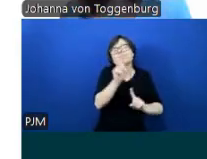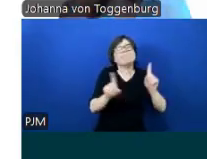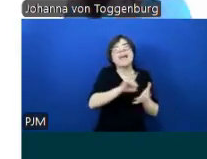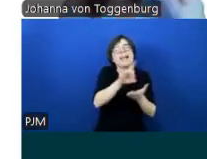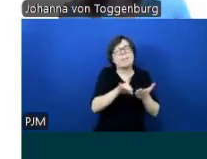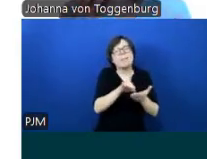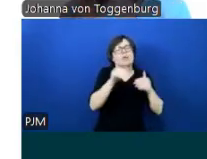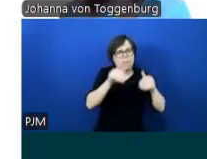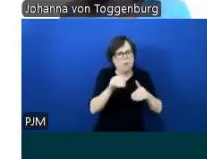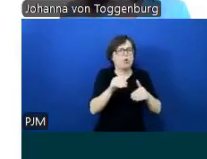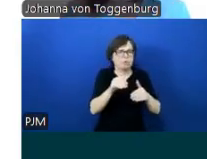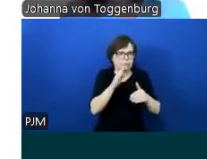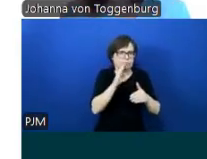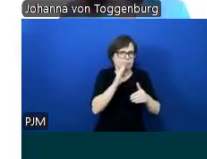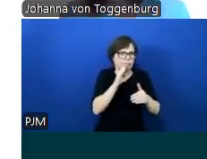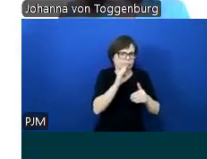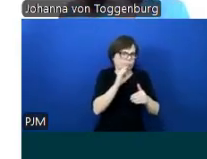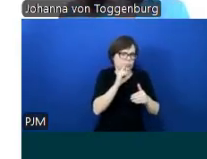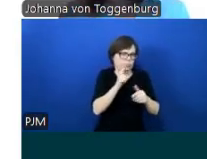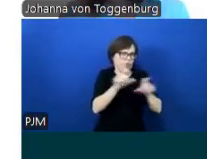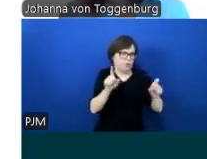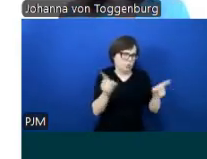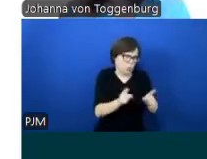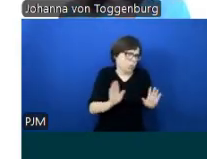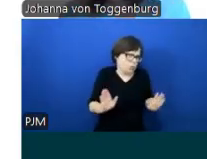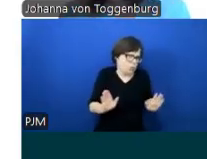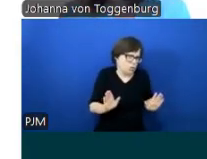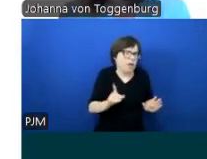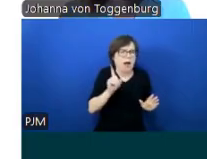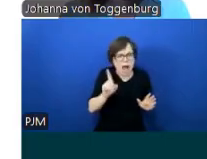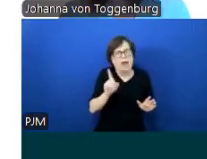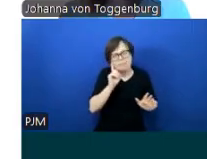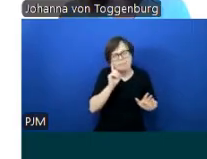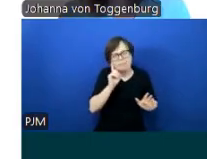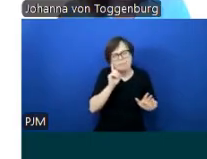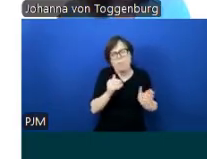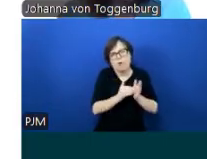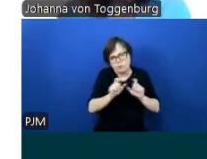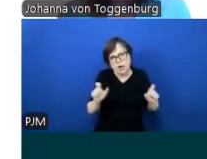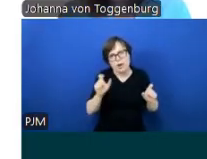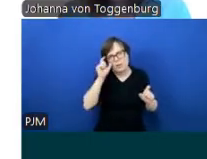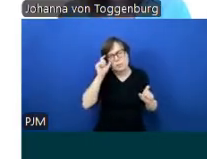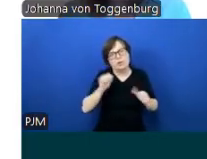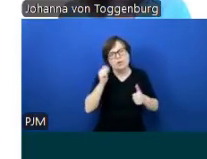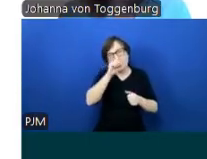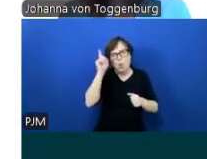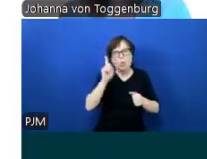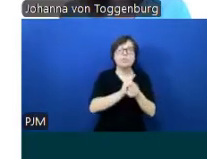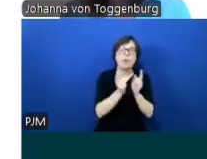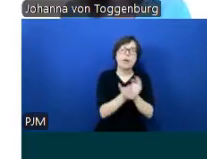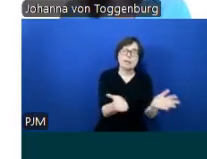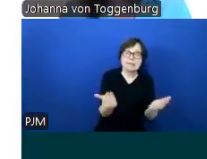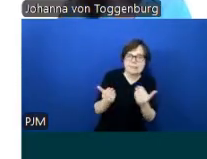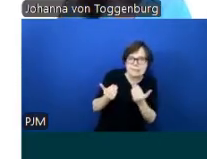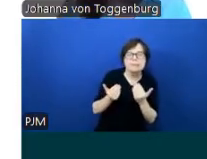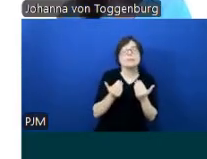call for meetings to do things in a participatory manner, which is important because it ensures that